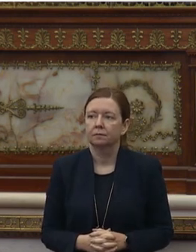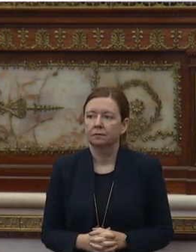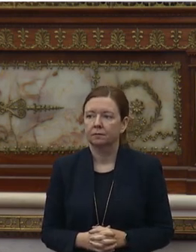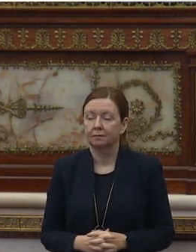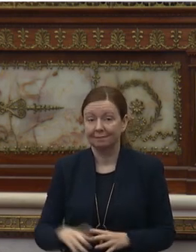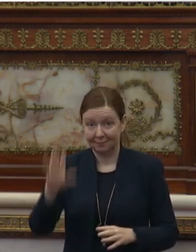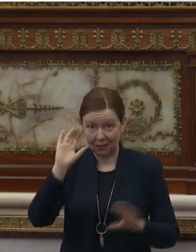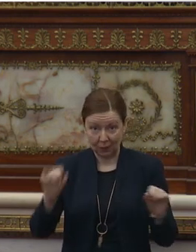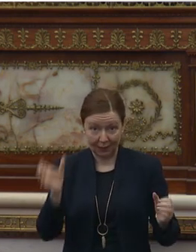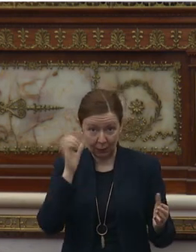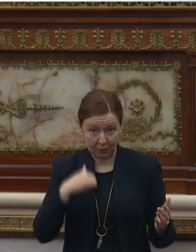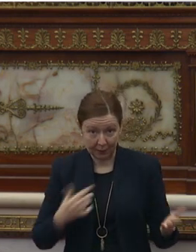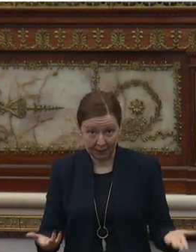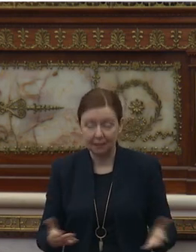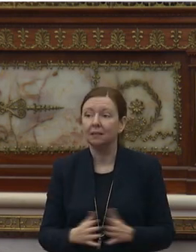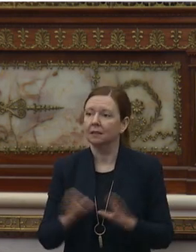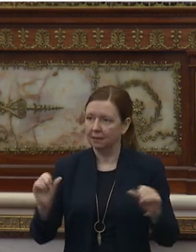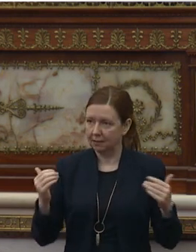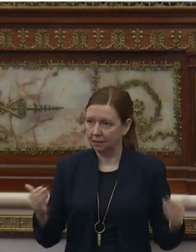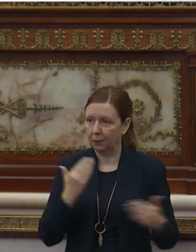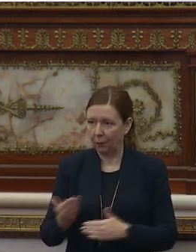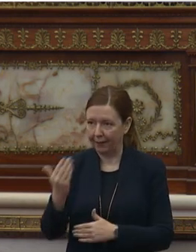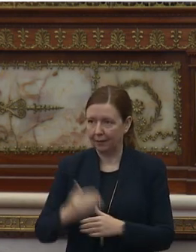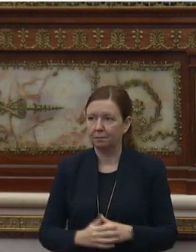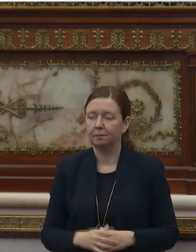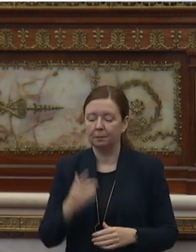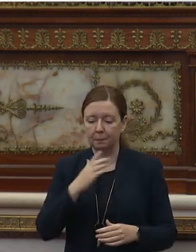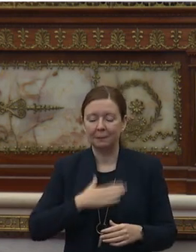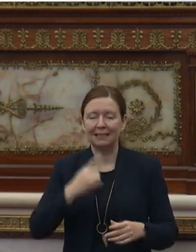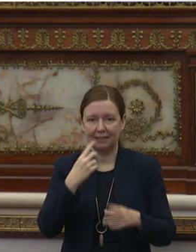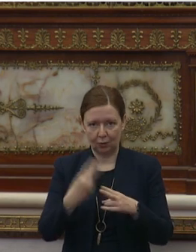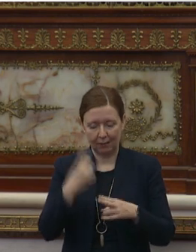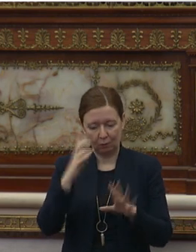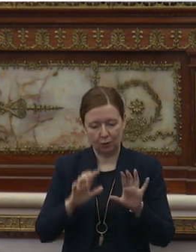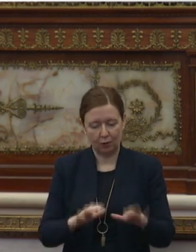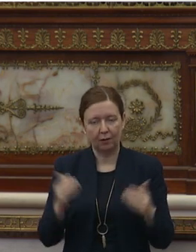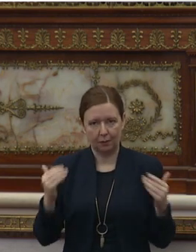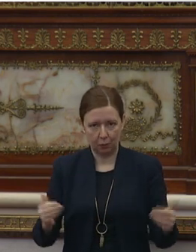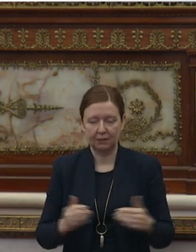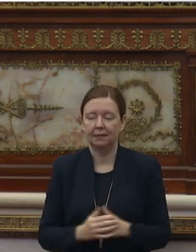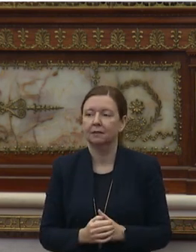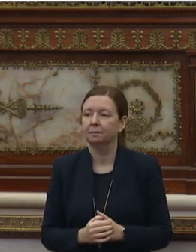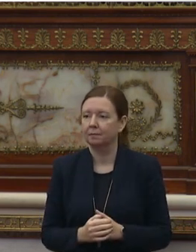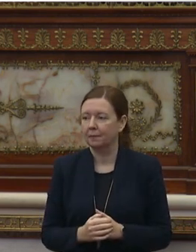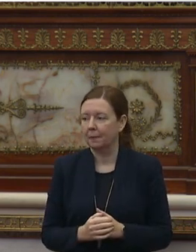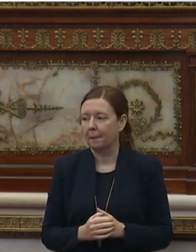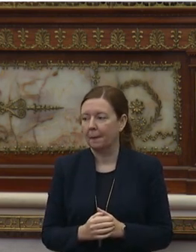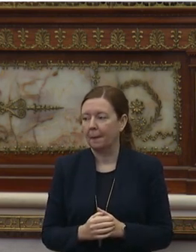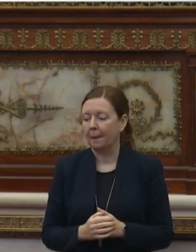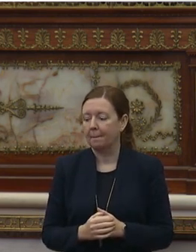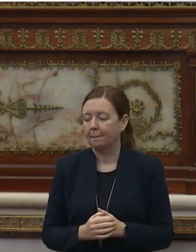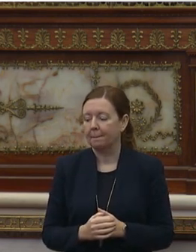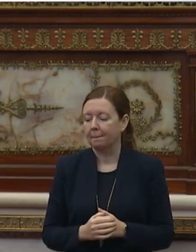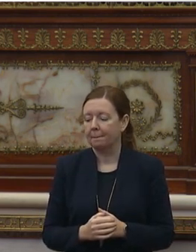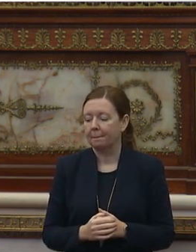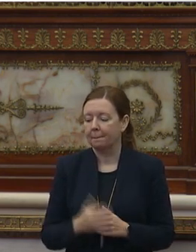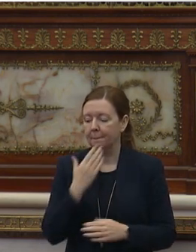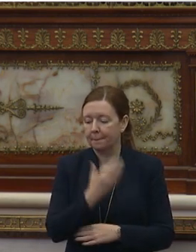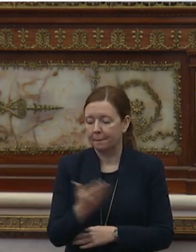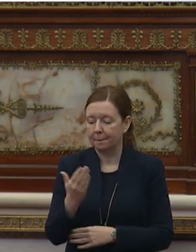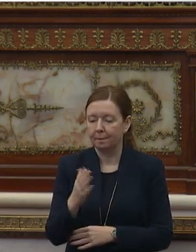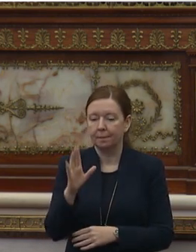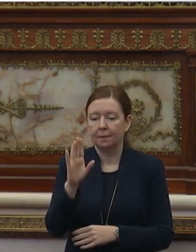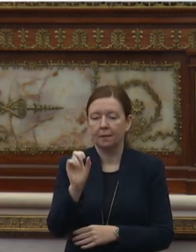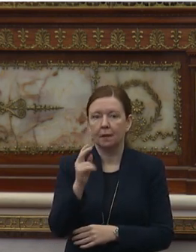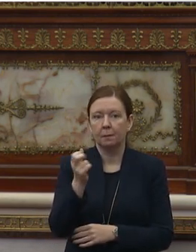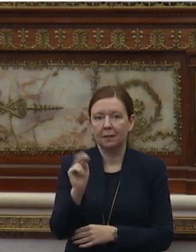200094. Hello, can you hear me? Yes, we can. Good morning. Please state your name for the record and proceed with your testimony. Good morning. My name is